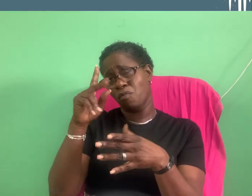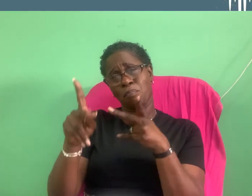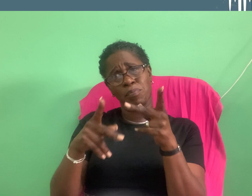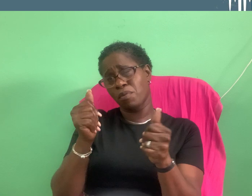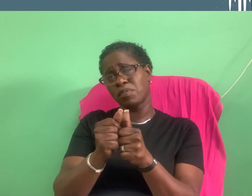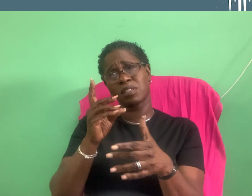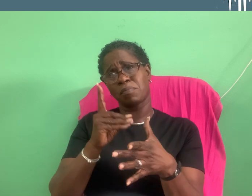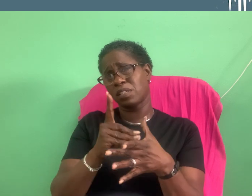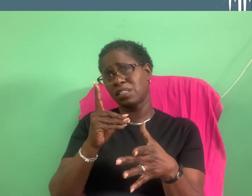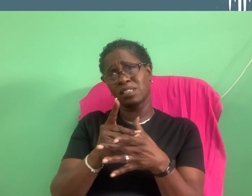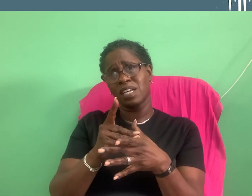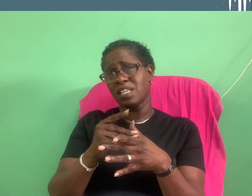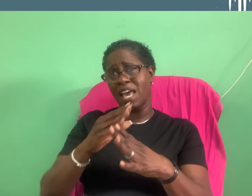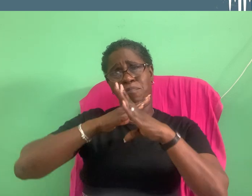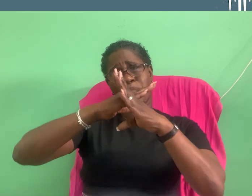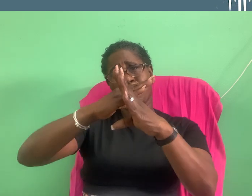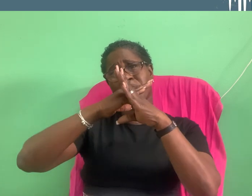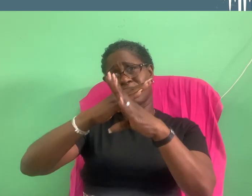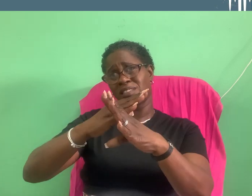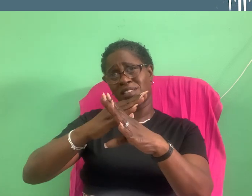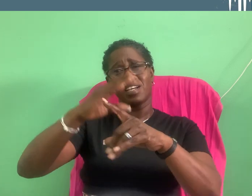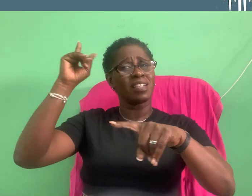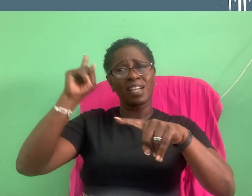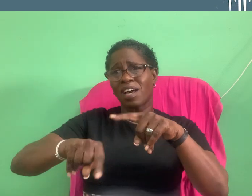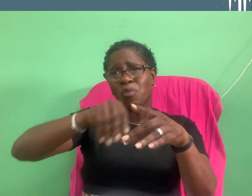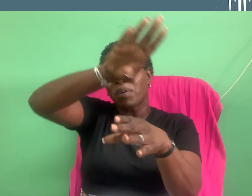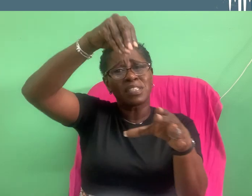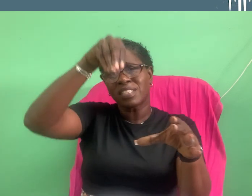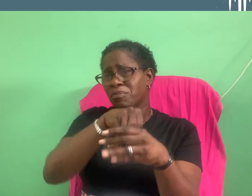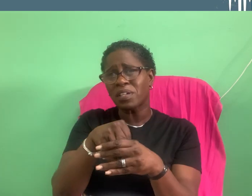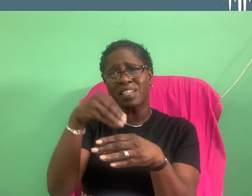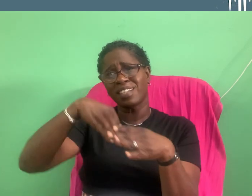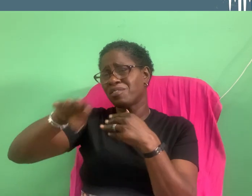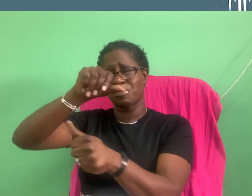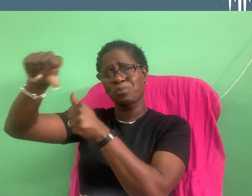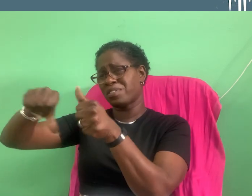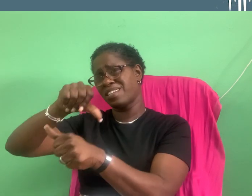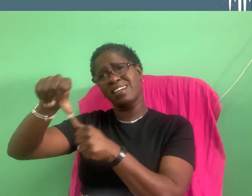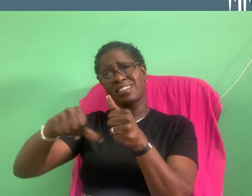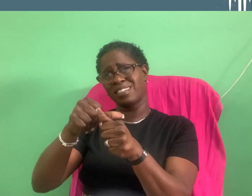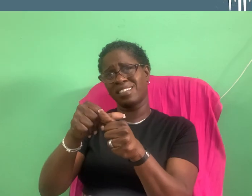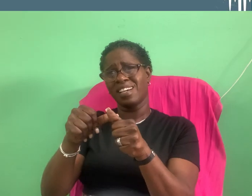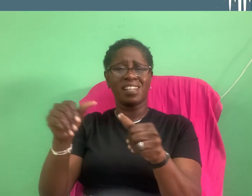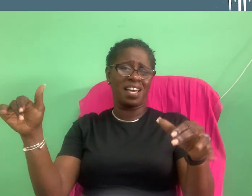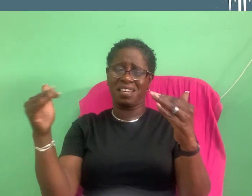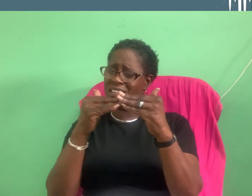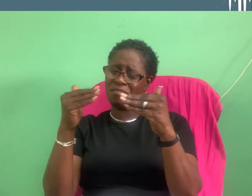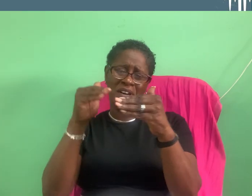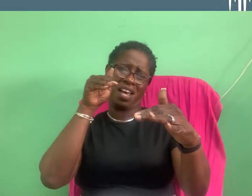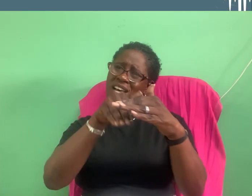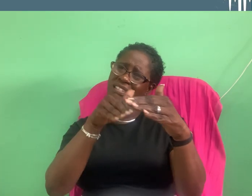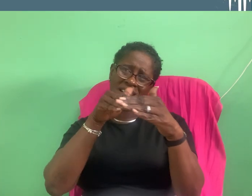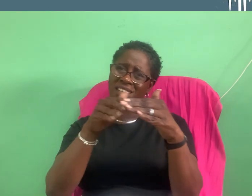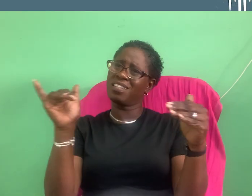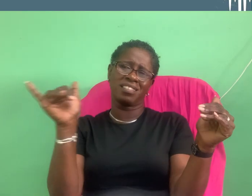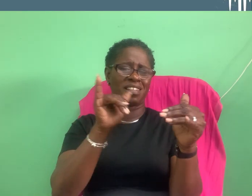are significant barriers to their ability to fully participate in society, to have equal access to the